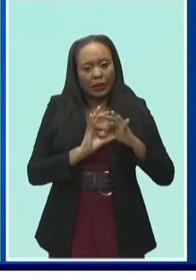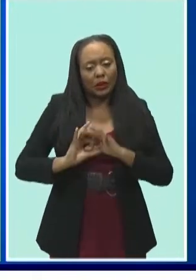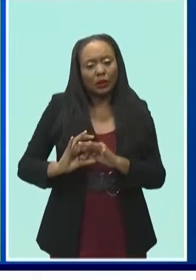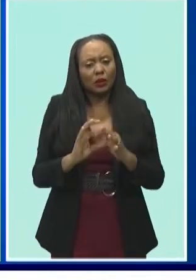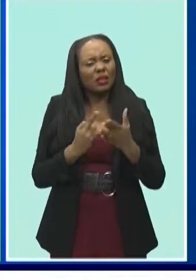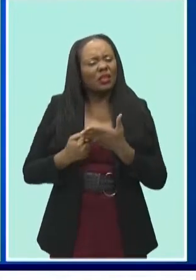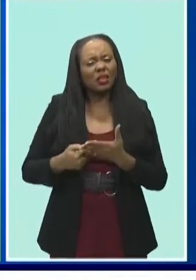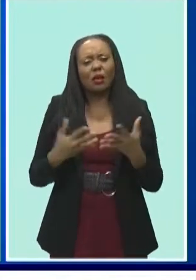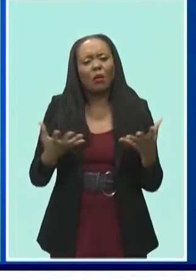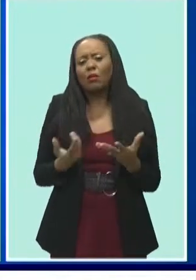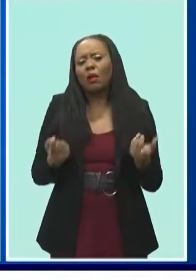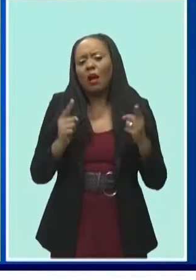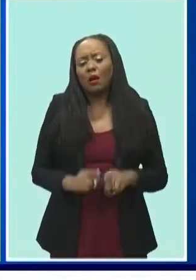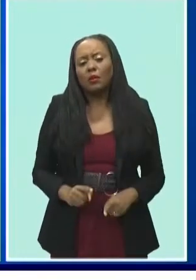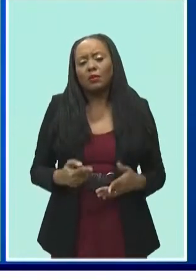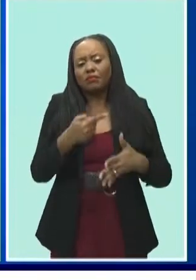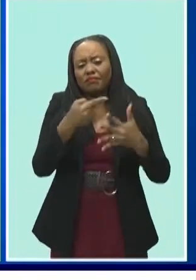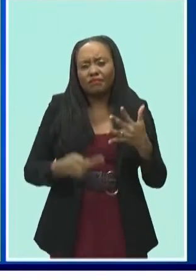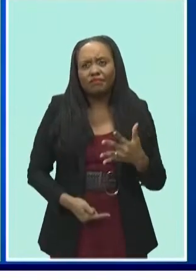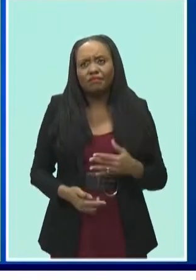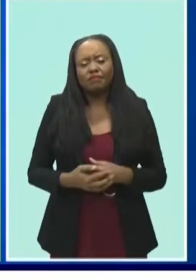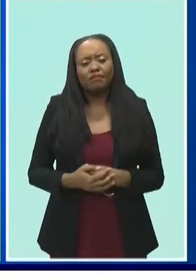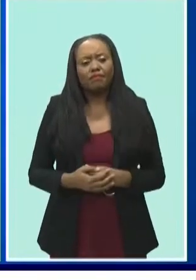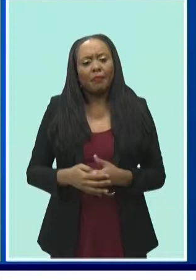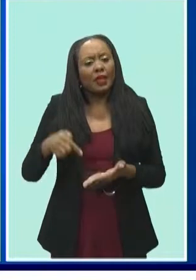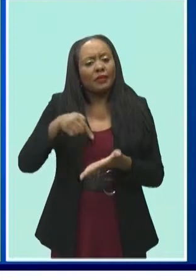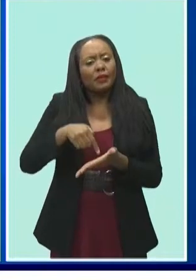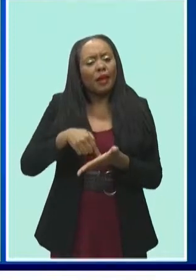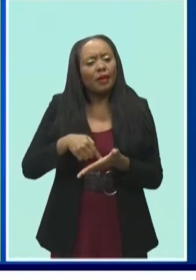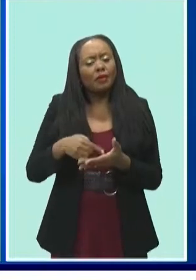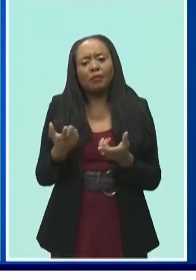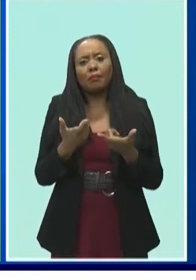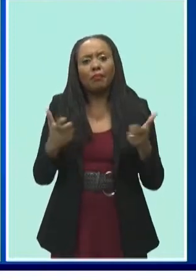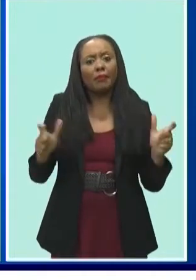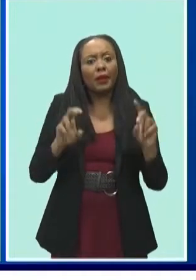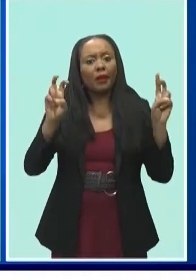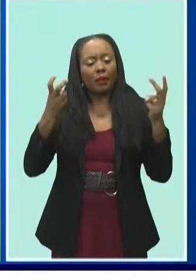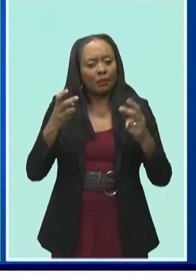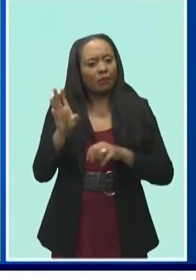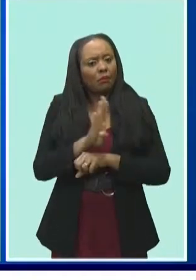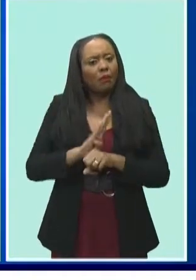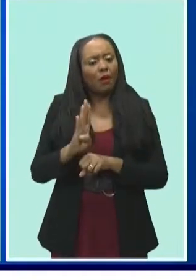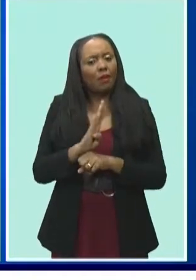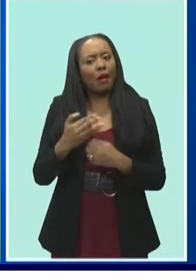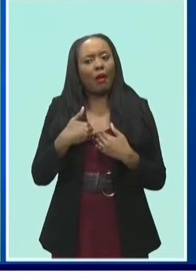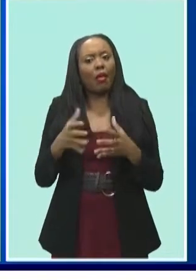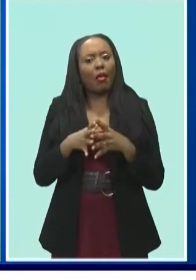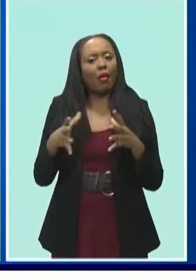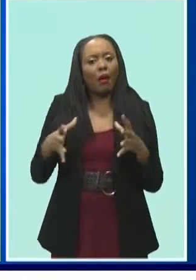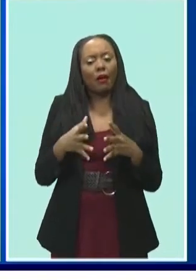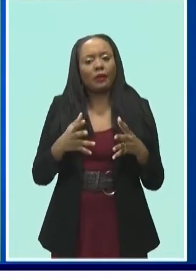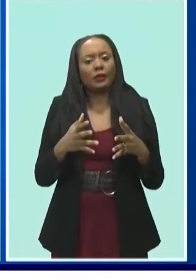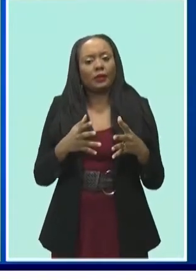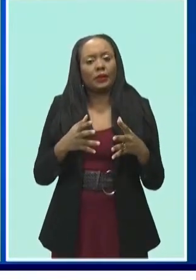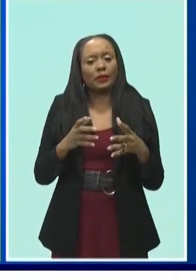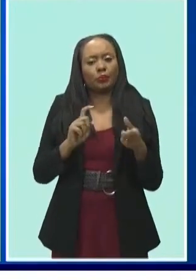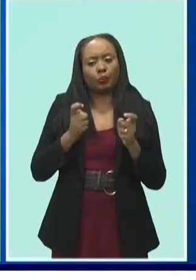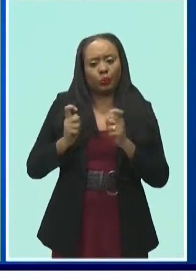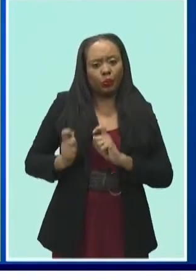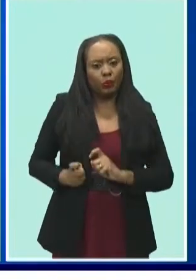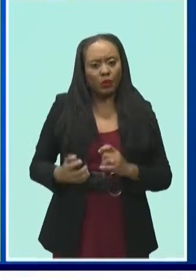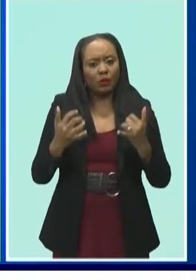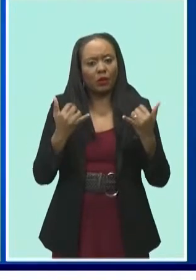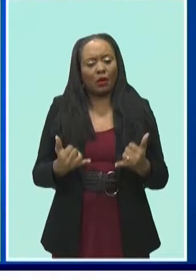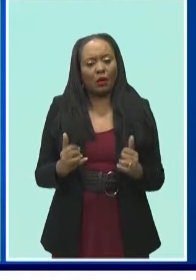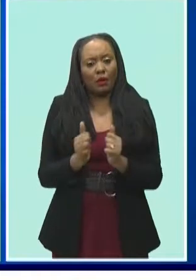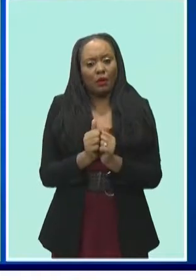Noveline, tell me about this debt. A major issue right now. I know Barbados is obviously going through its transformation with the BERT program. Tell me